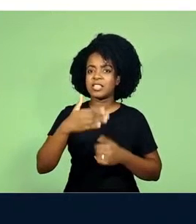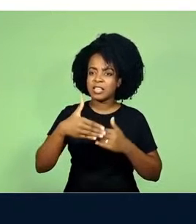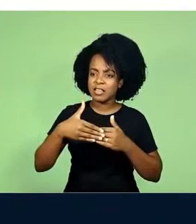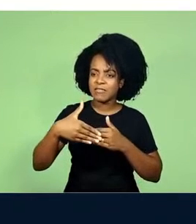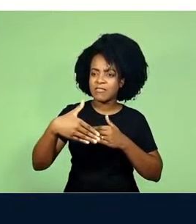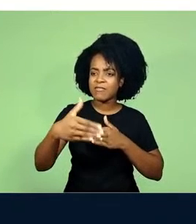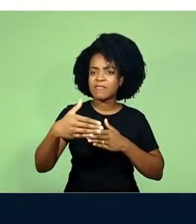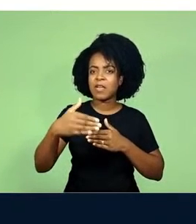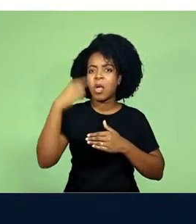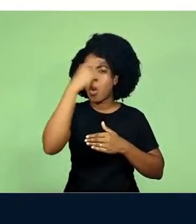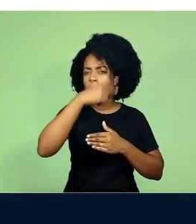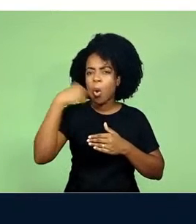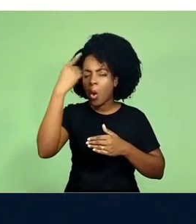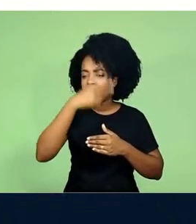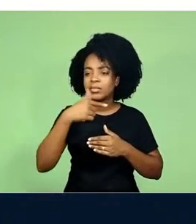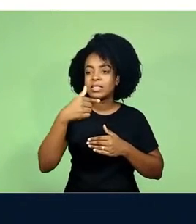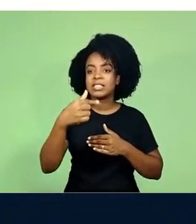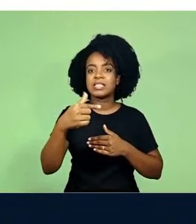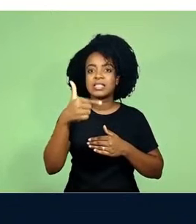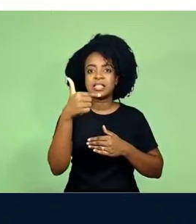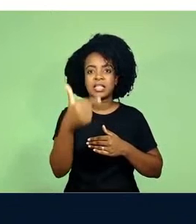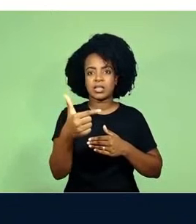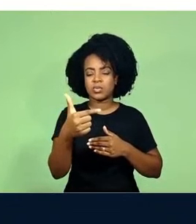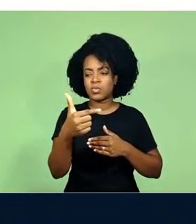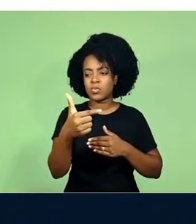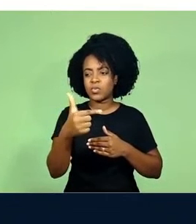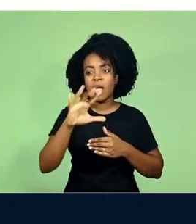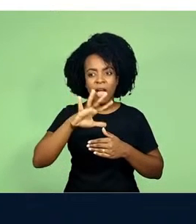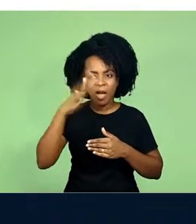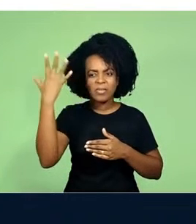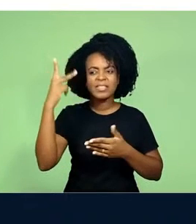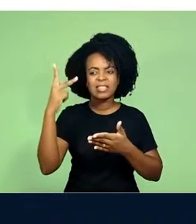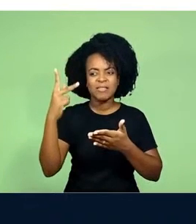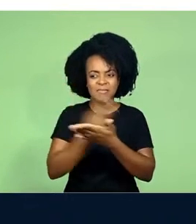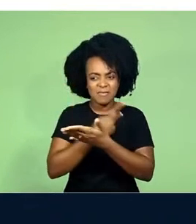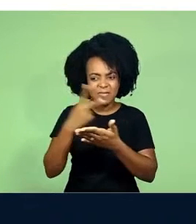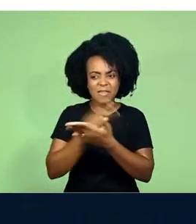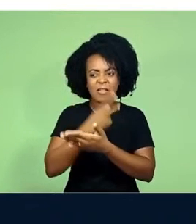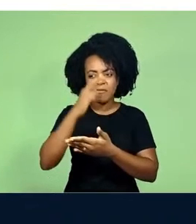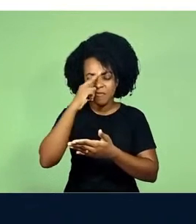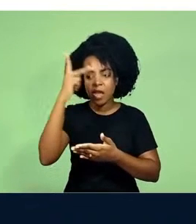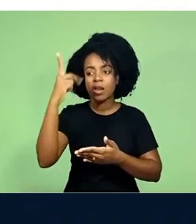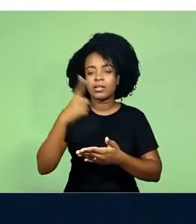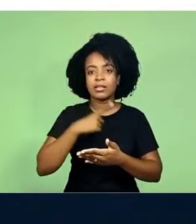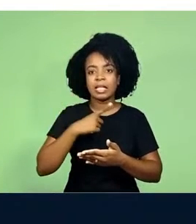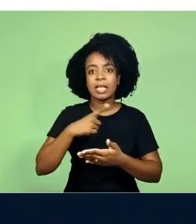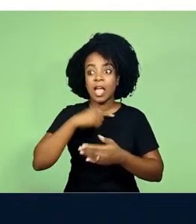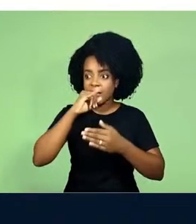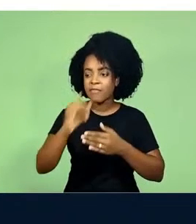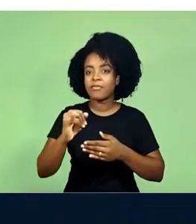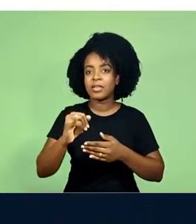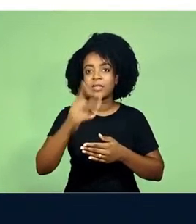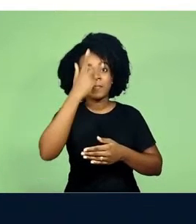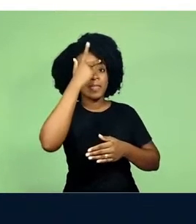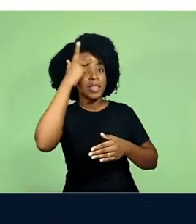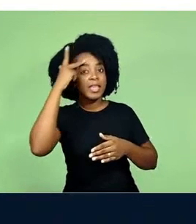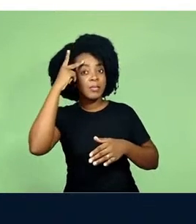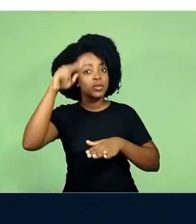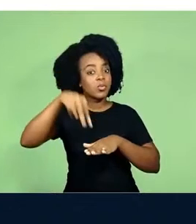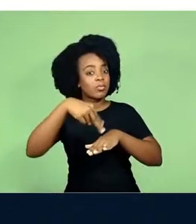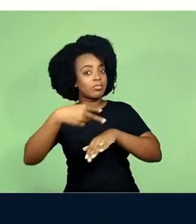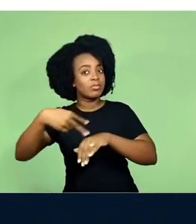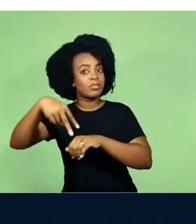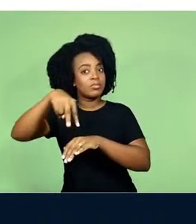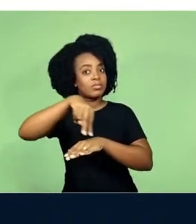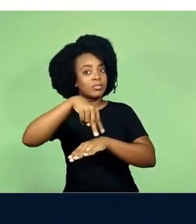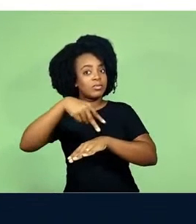terá uma falha dentro de 72 horas e os astronautas, os